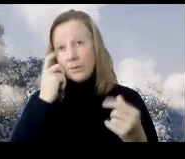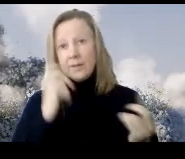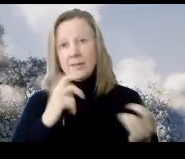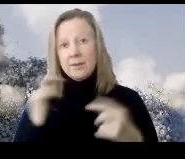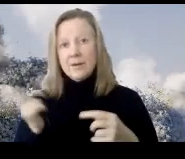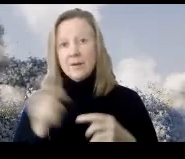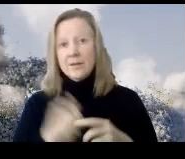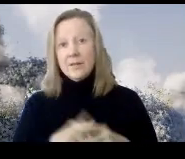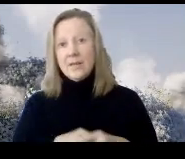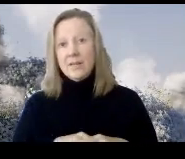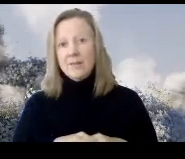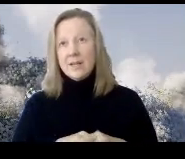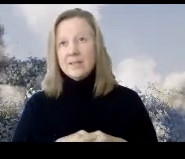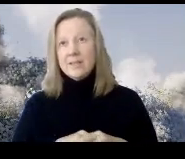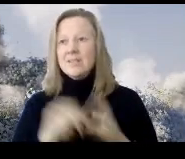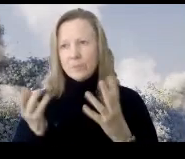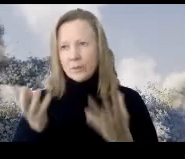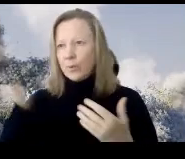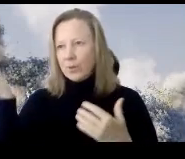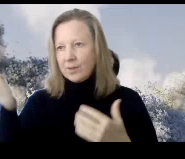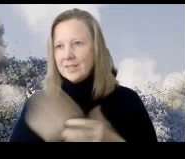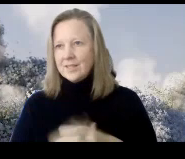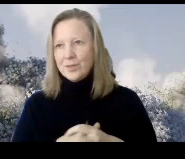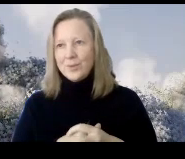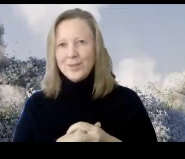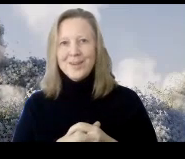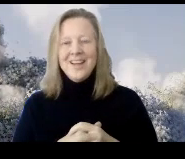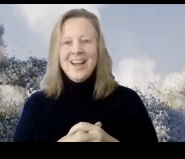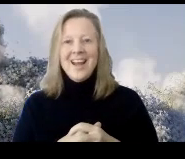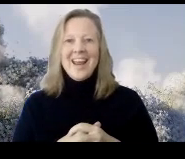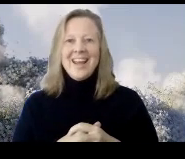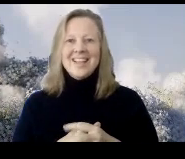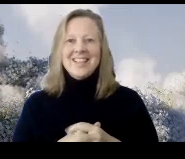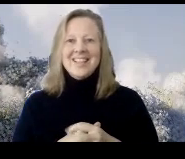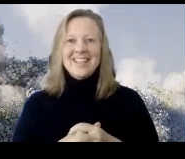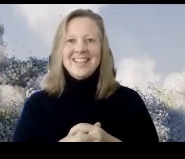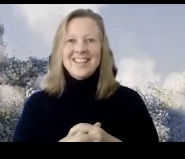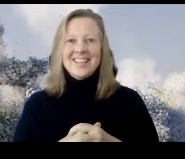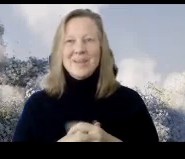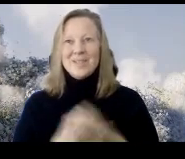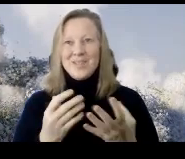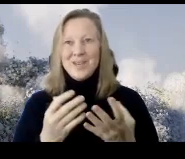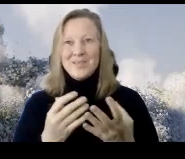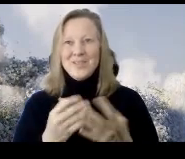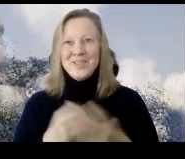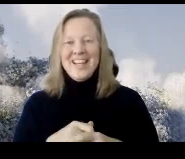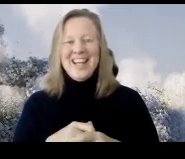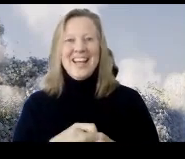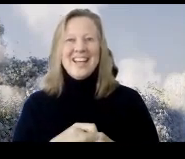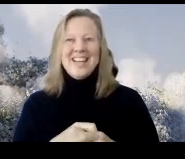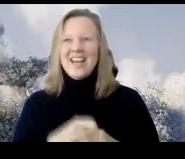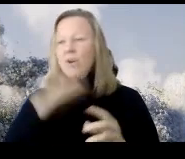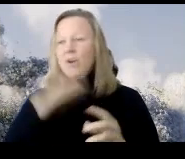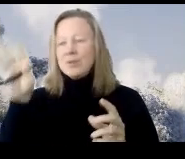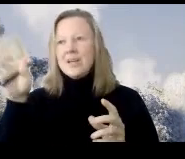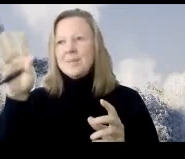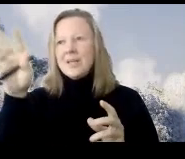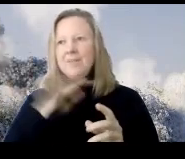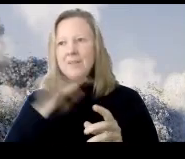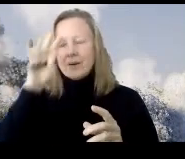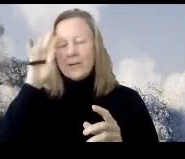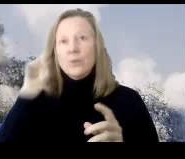your own, and then online evening classes, or you can see the schedule there. And it depends on your time zone. And all